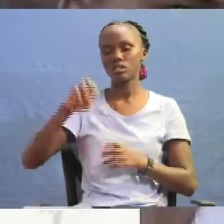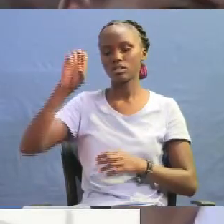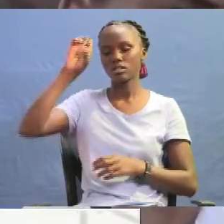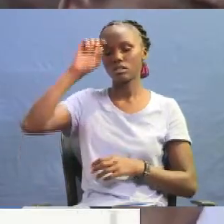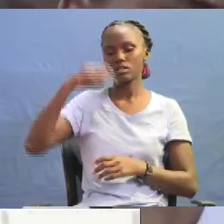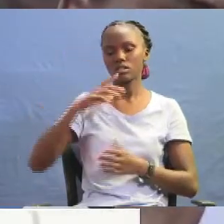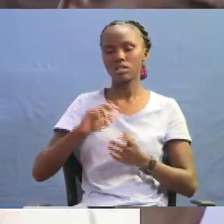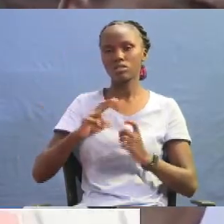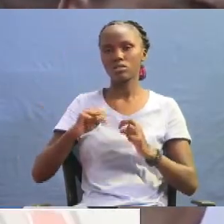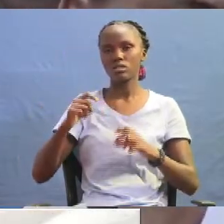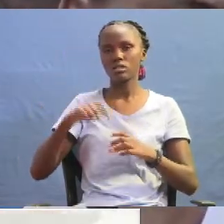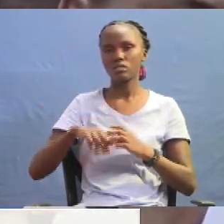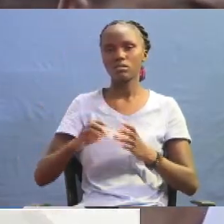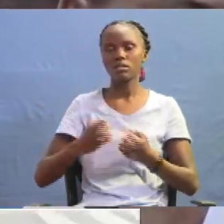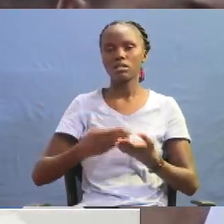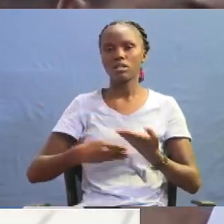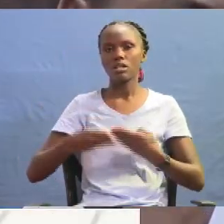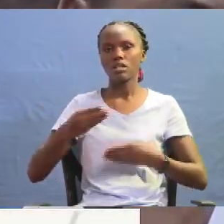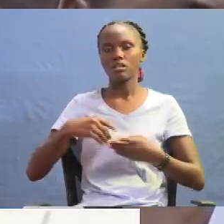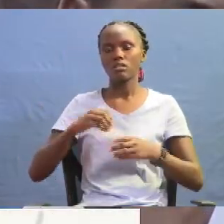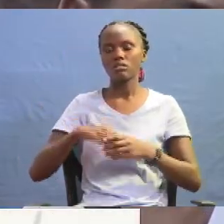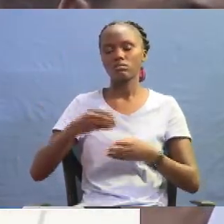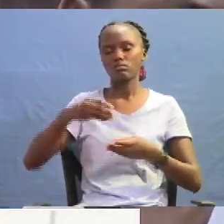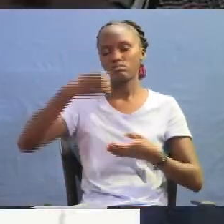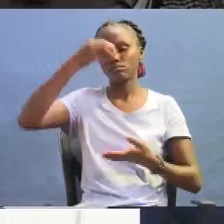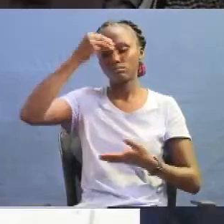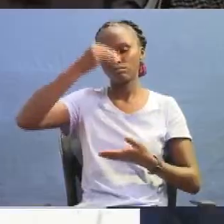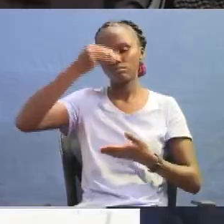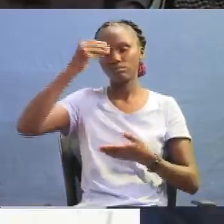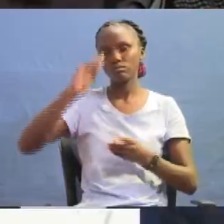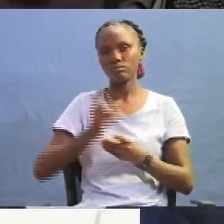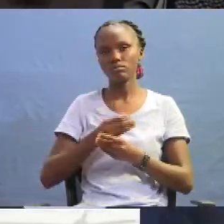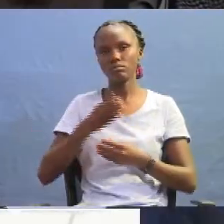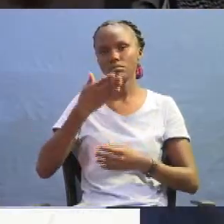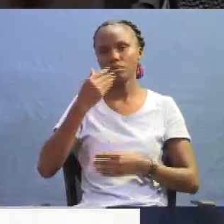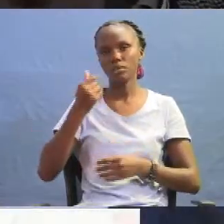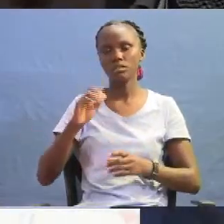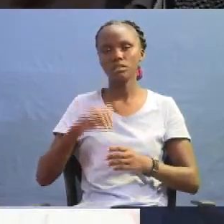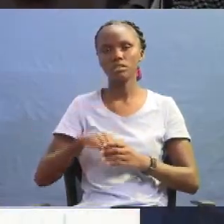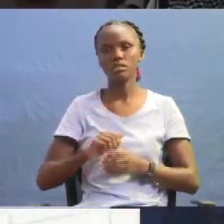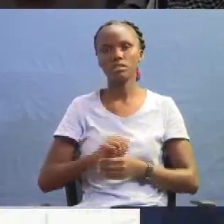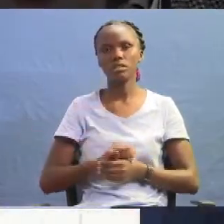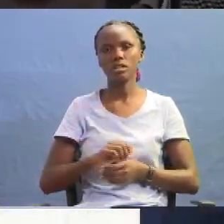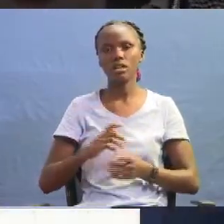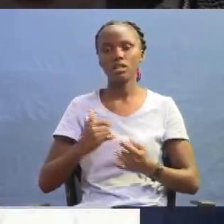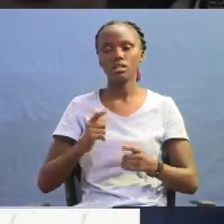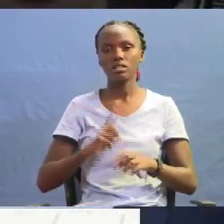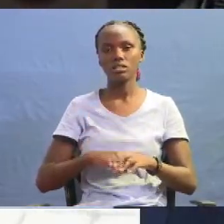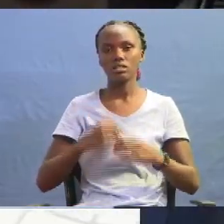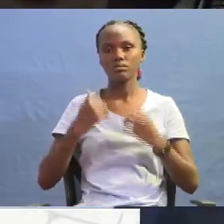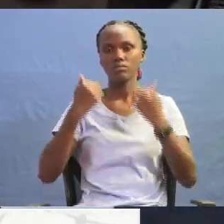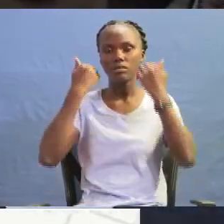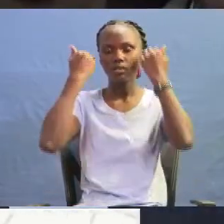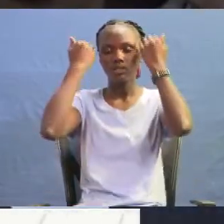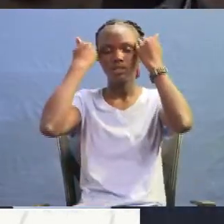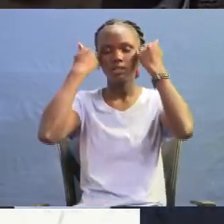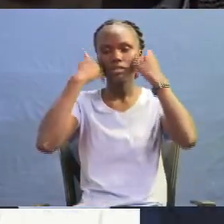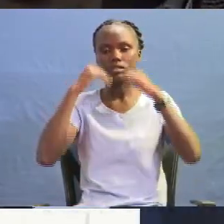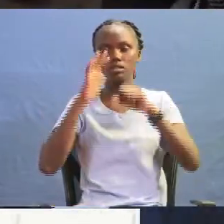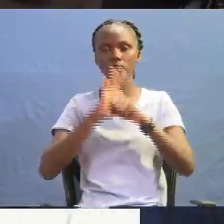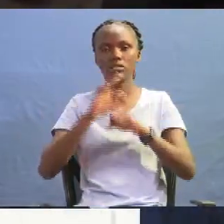stakeholders to invest in learning infrastructure to support the competency-based curriculum, stressing that quality